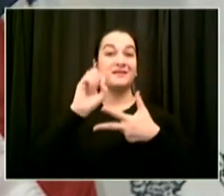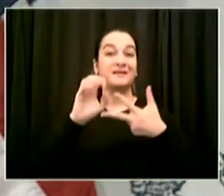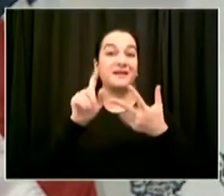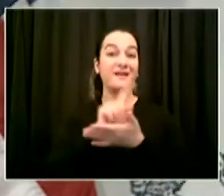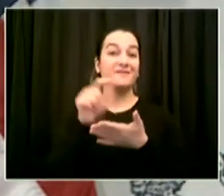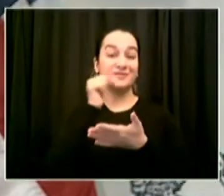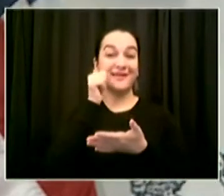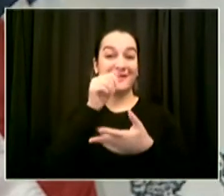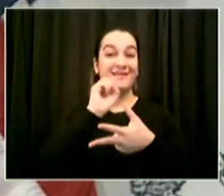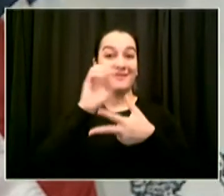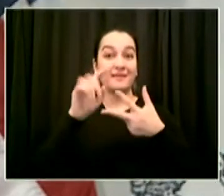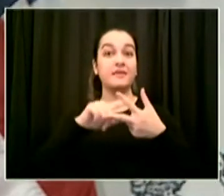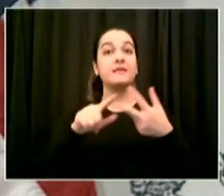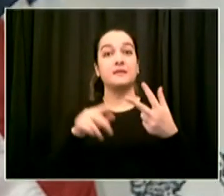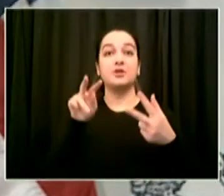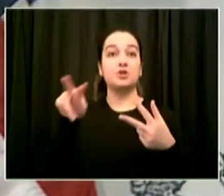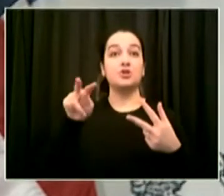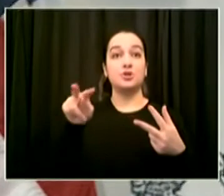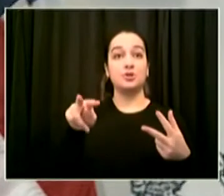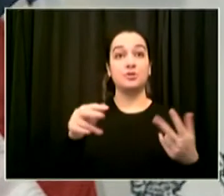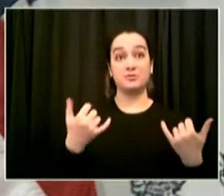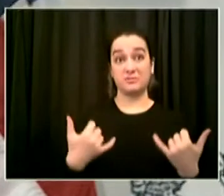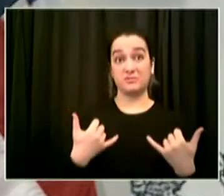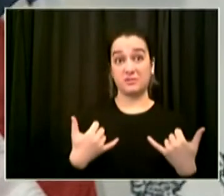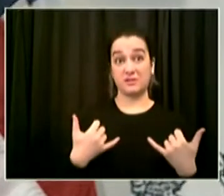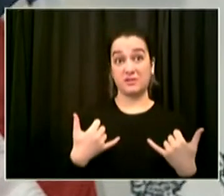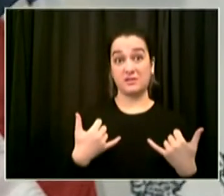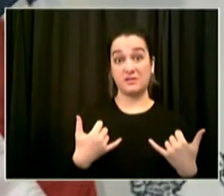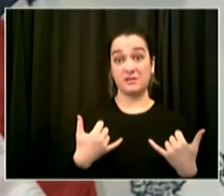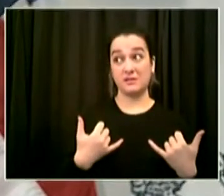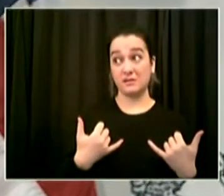ahead. The next is Dana from the New York Times.